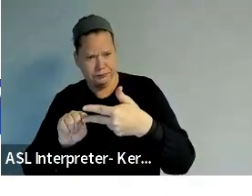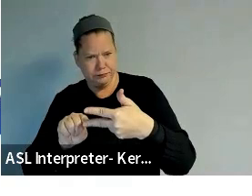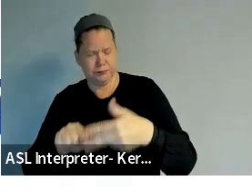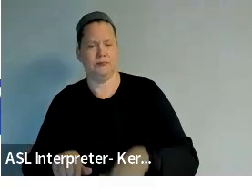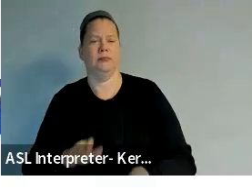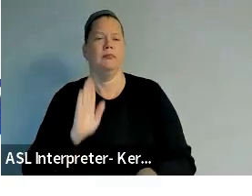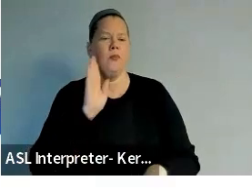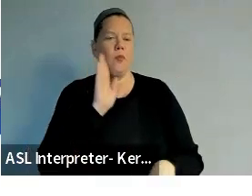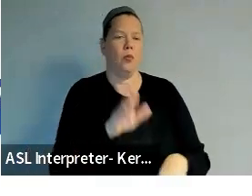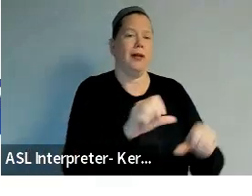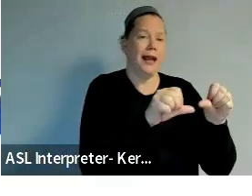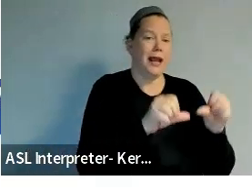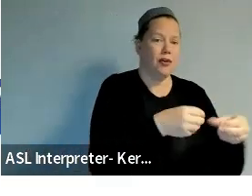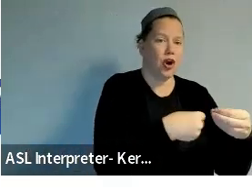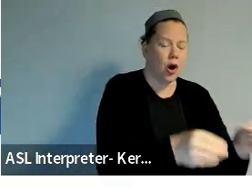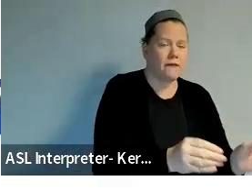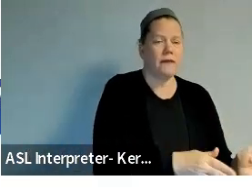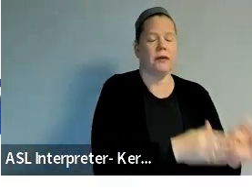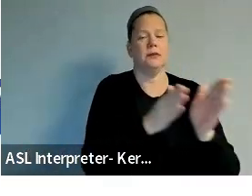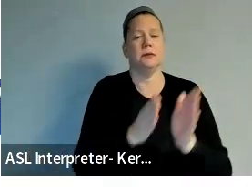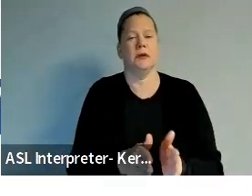completed.